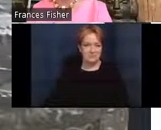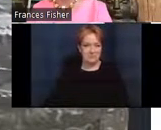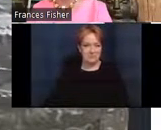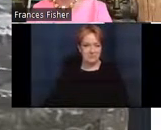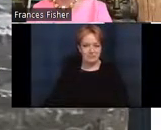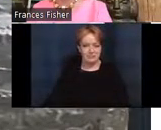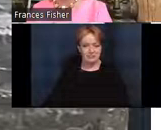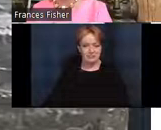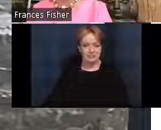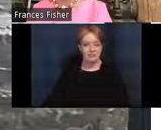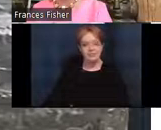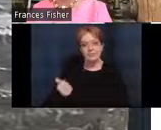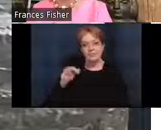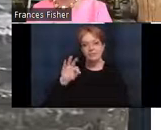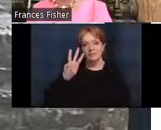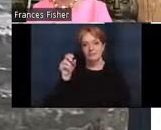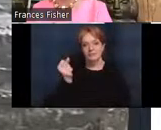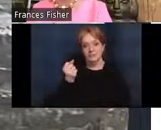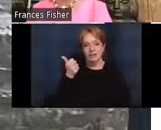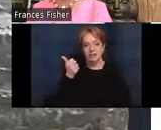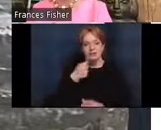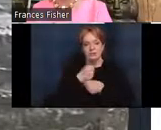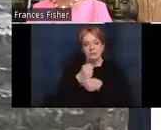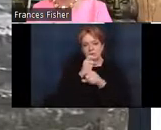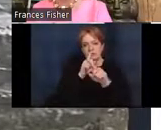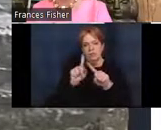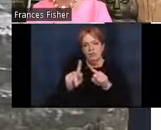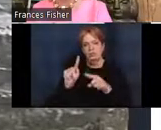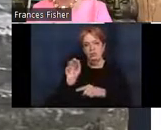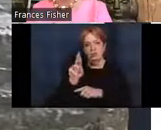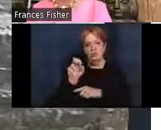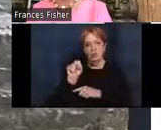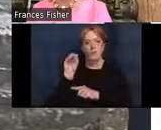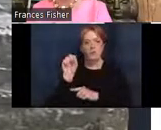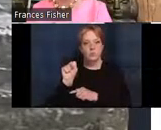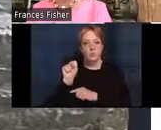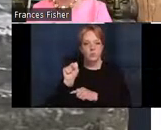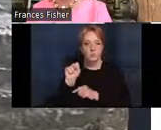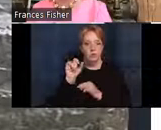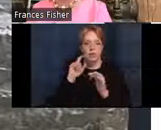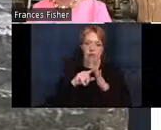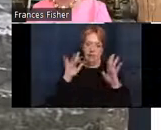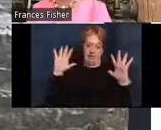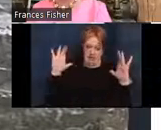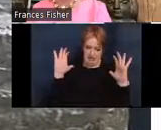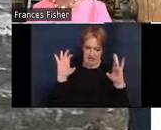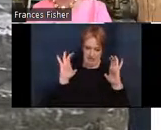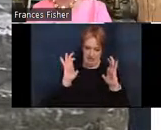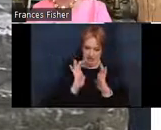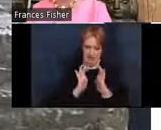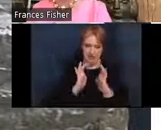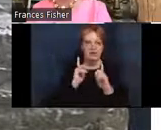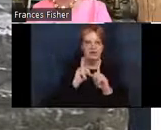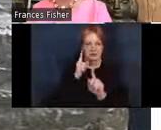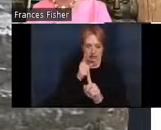Okay, in the 1960s, Anne made a series of torsos that began to chip away at the excess information, paring the figure down to the fundamental information